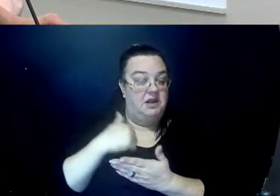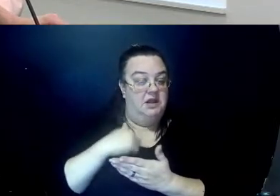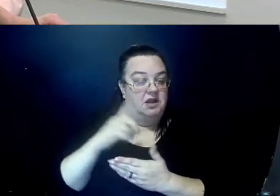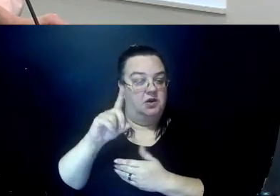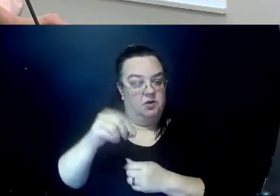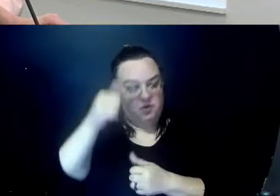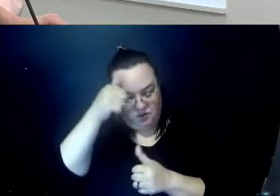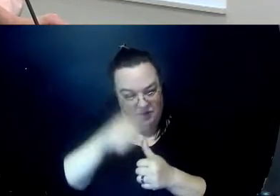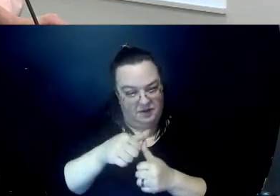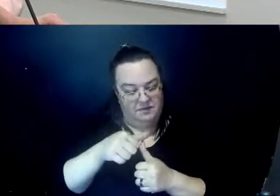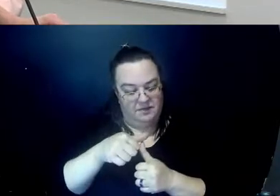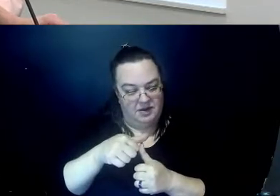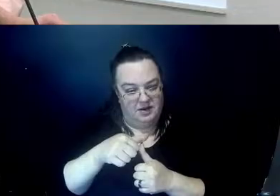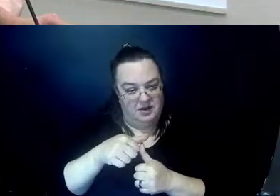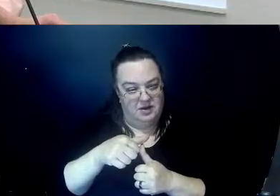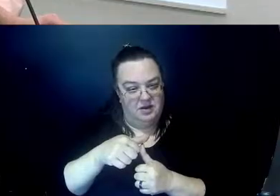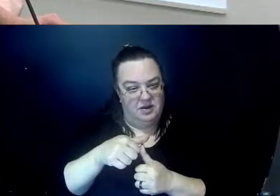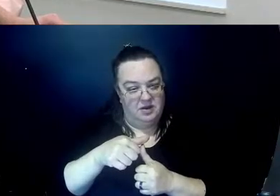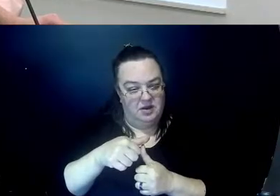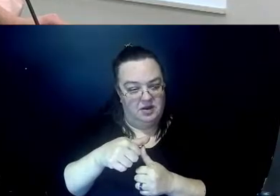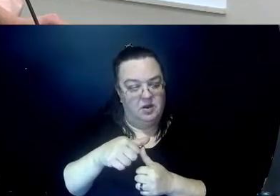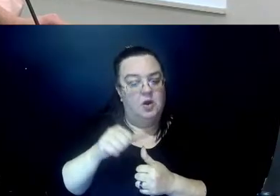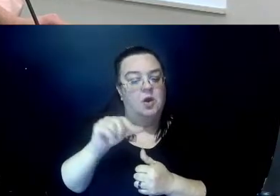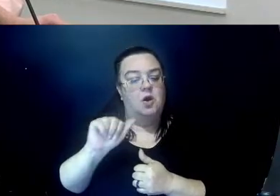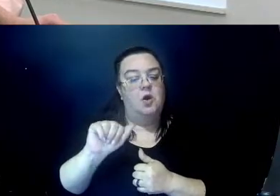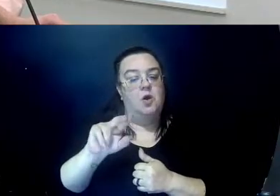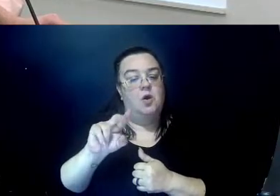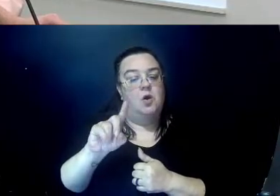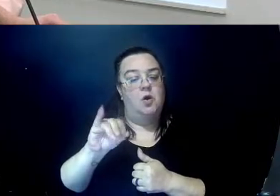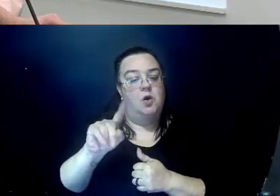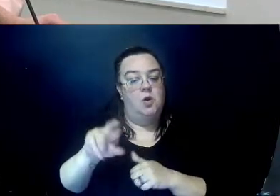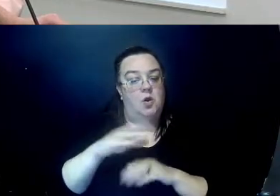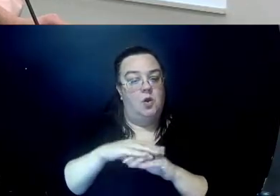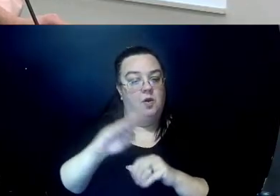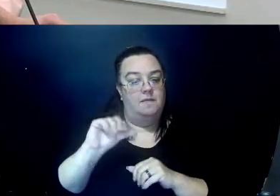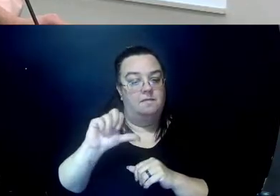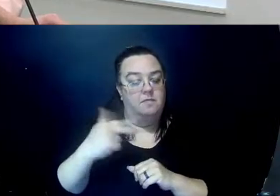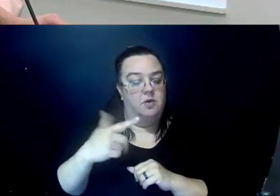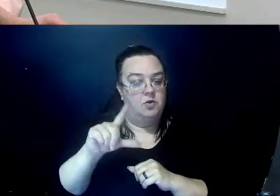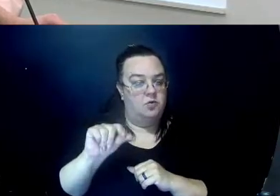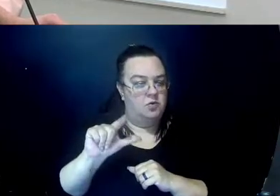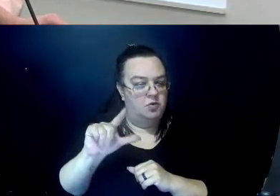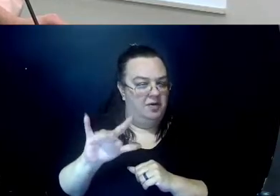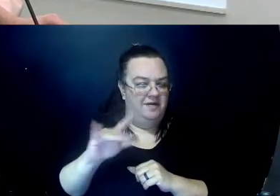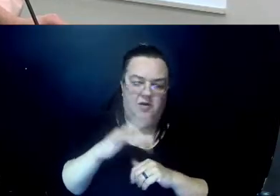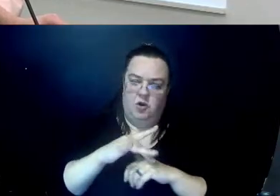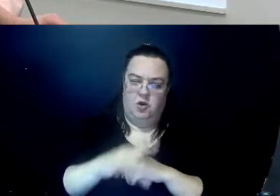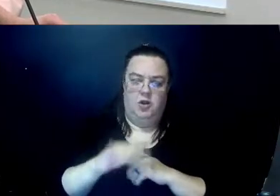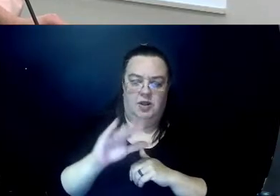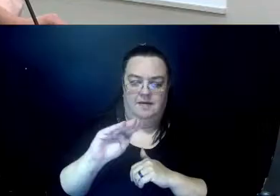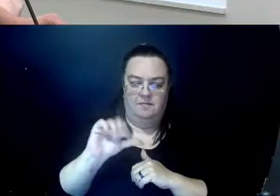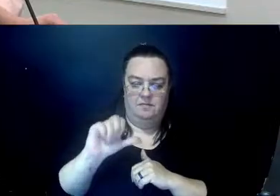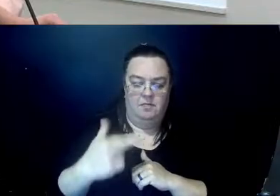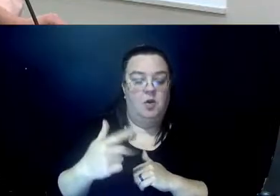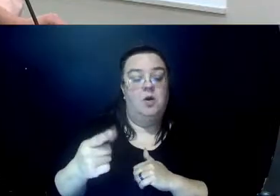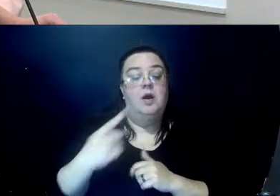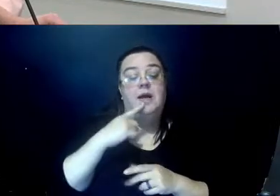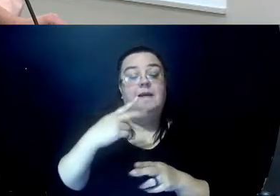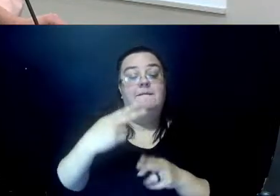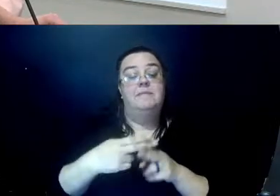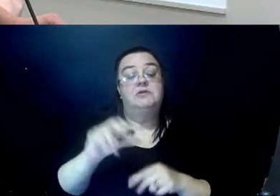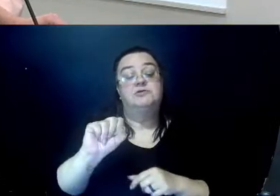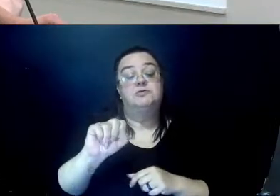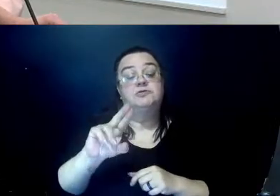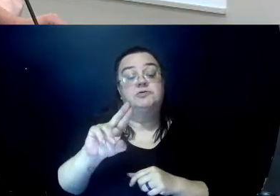remember the auditor on March 2025, I guess is early March, that mentioned a